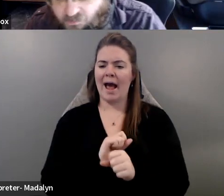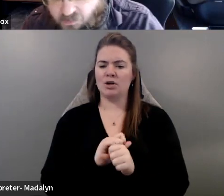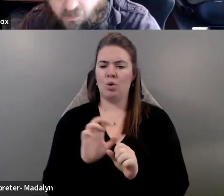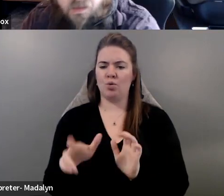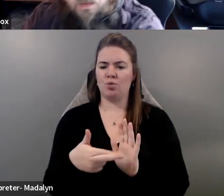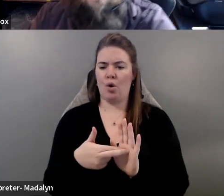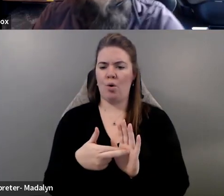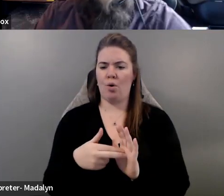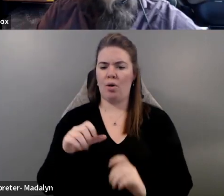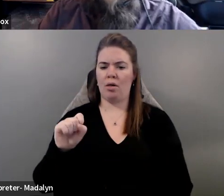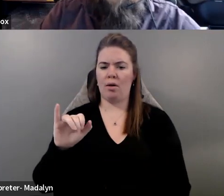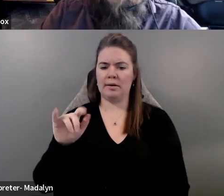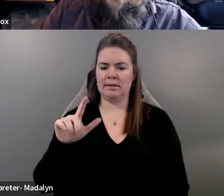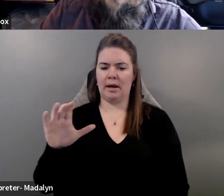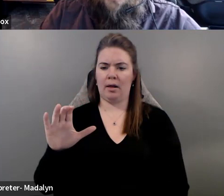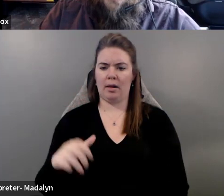silk?